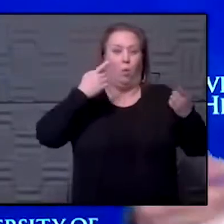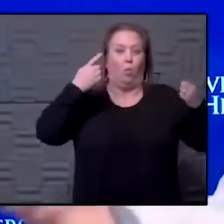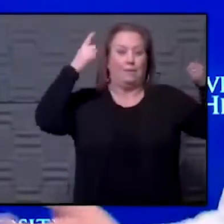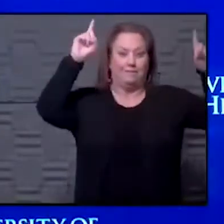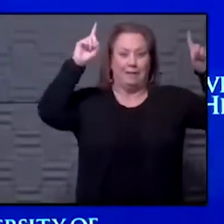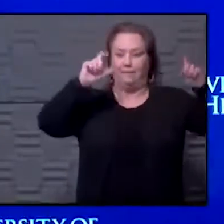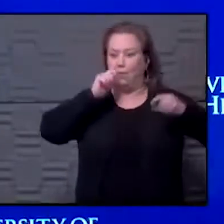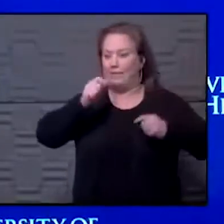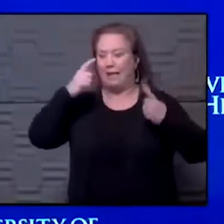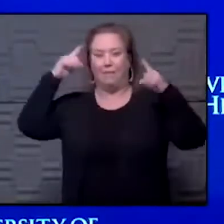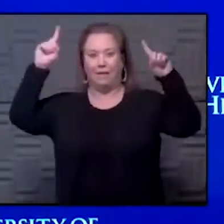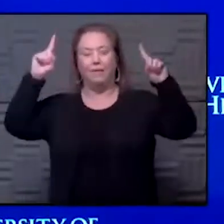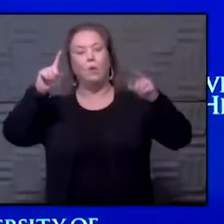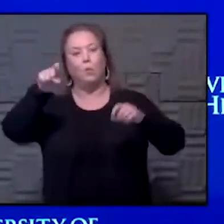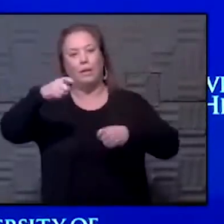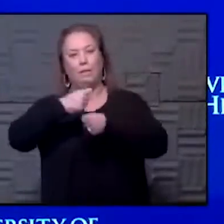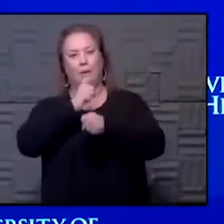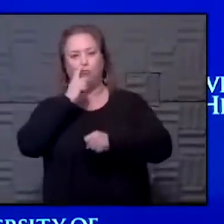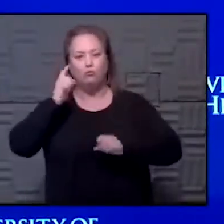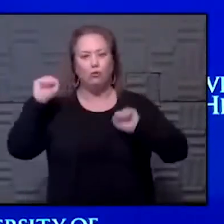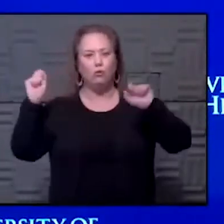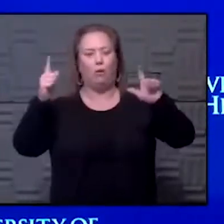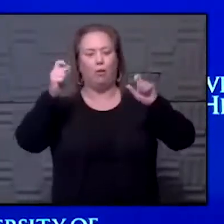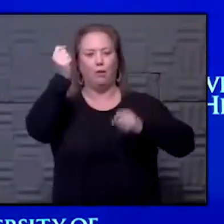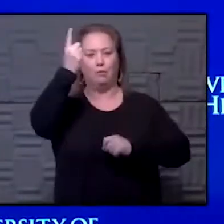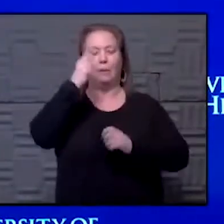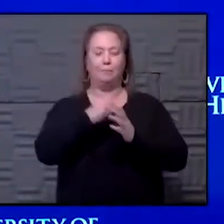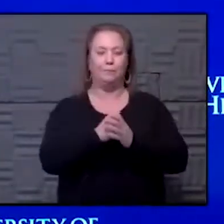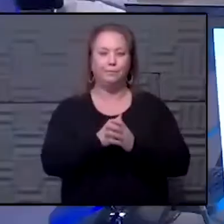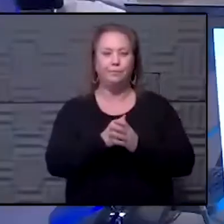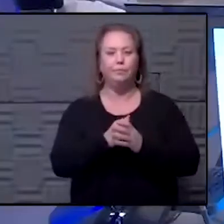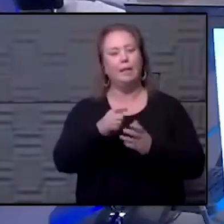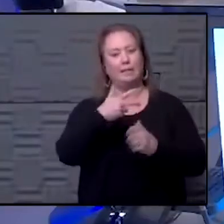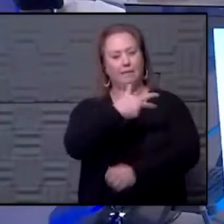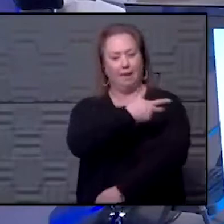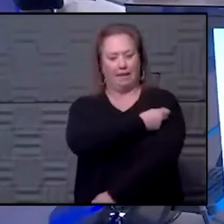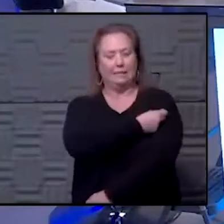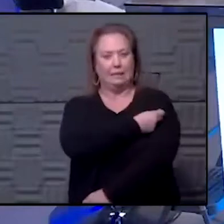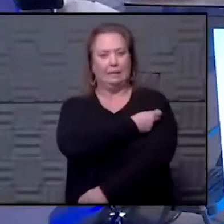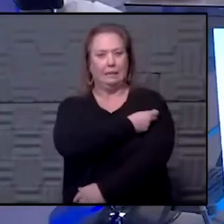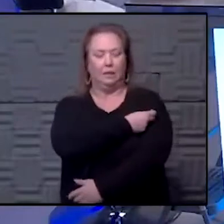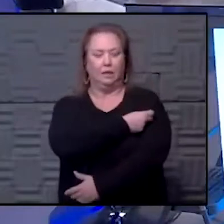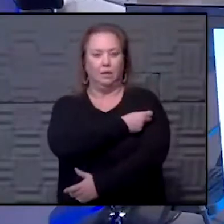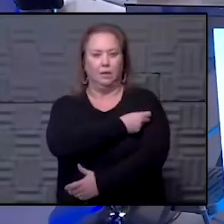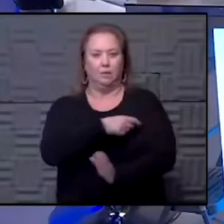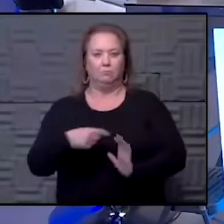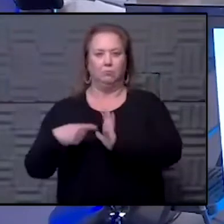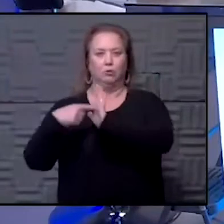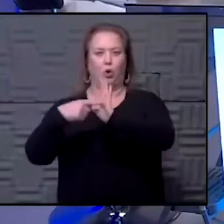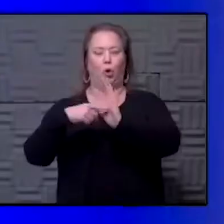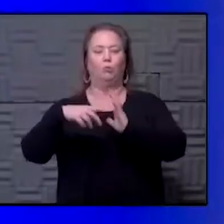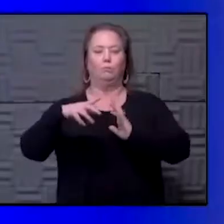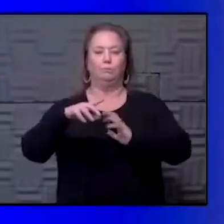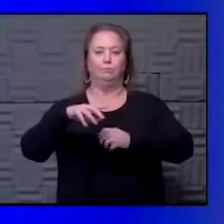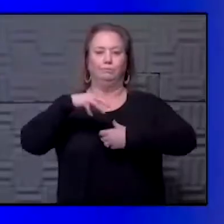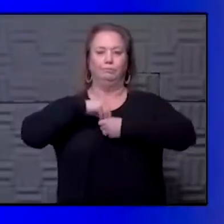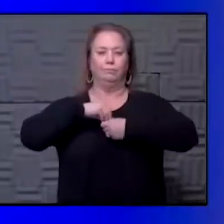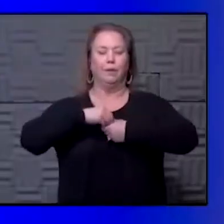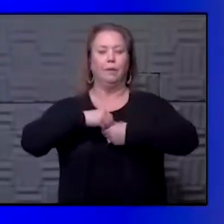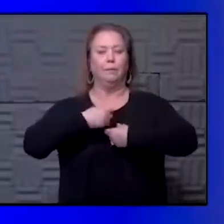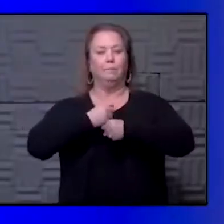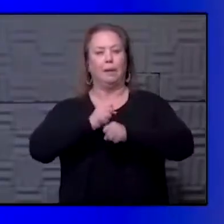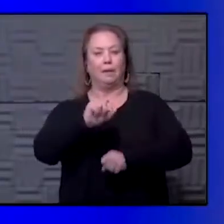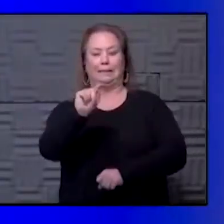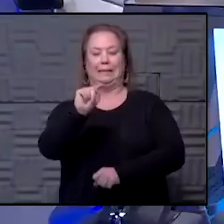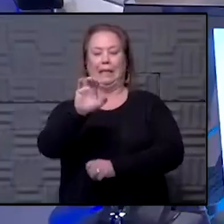think that we probably need to make sure that our public understands that distinction. And we do know that those vaccines do elicit a pretty good T-cell response as well. Yeah, so